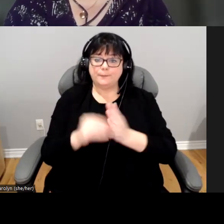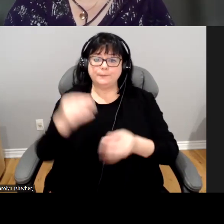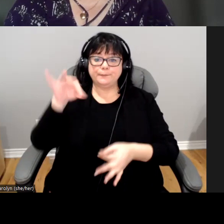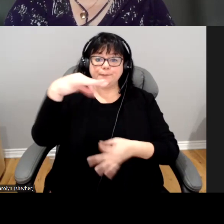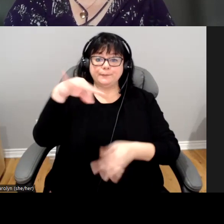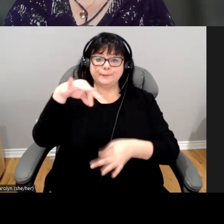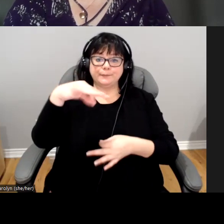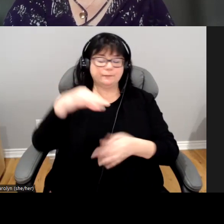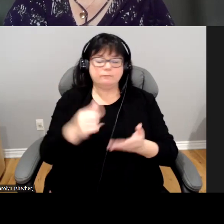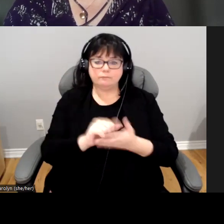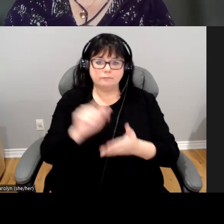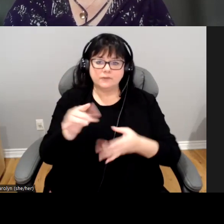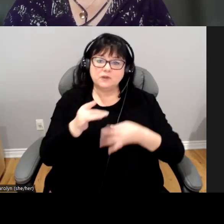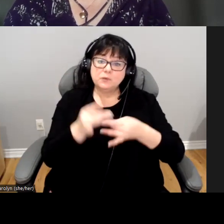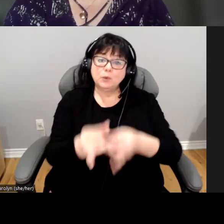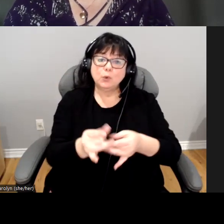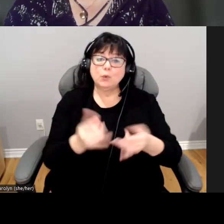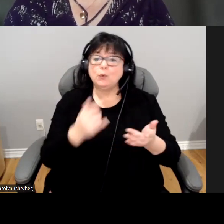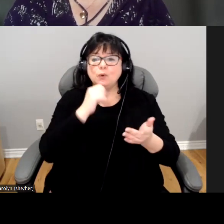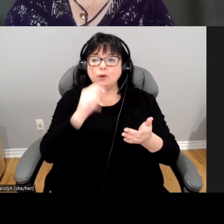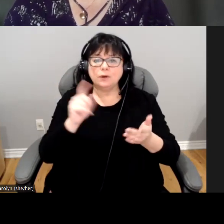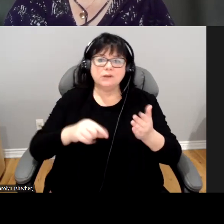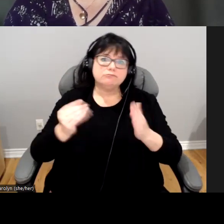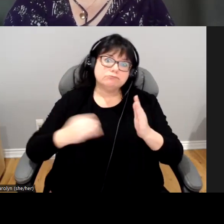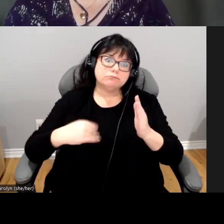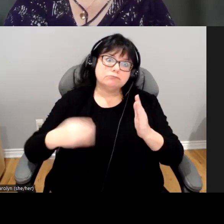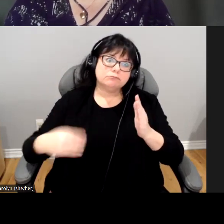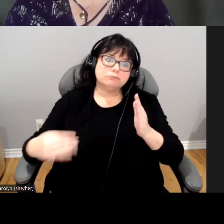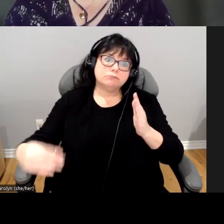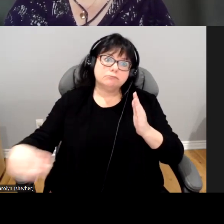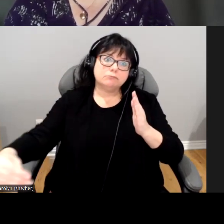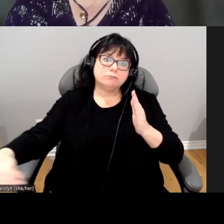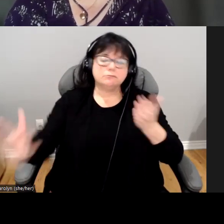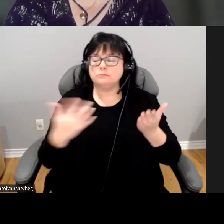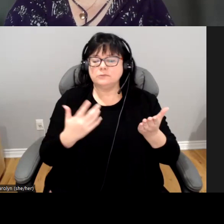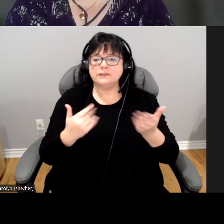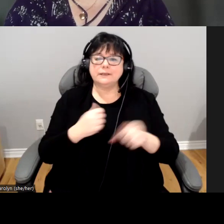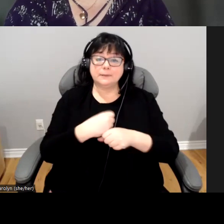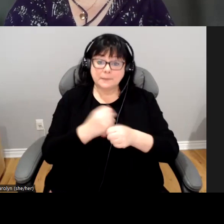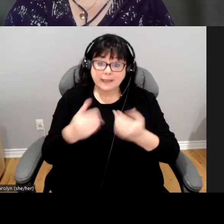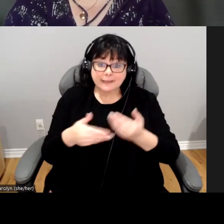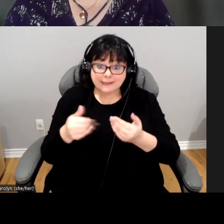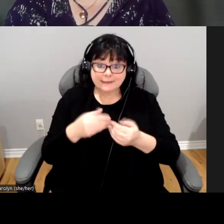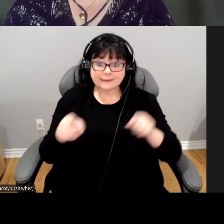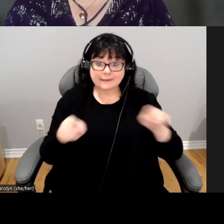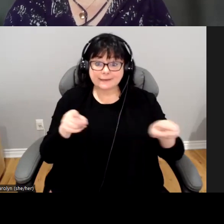and peace. And that it was easy for the employment coach and the LBS providers to